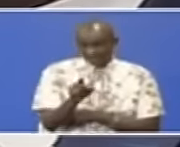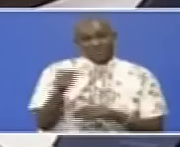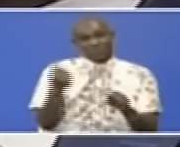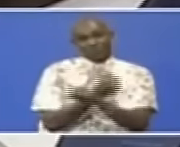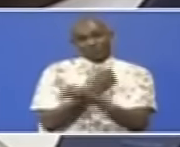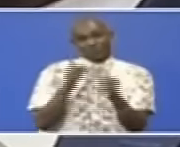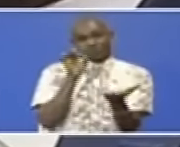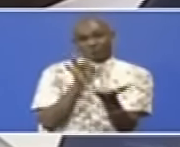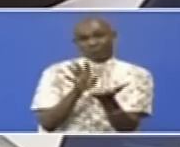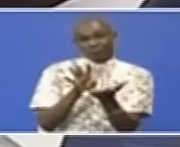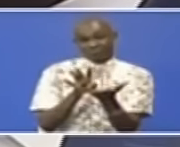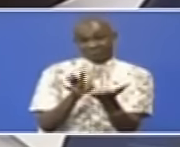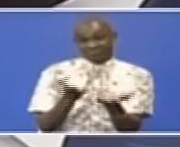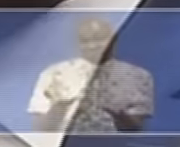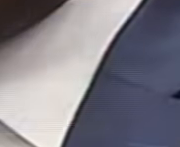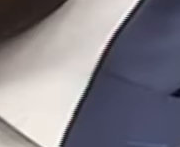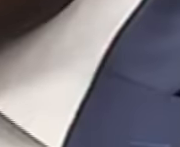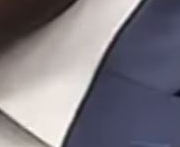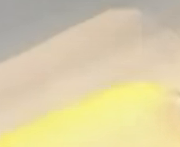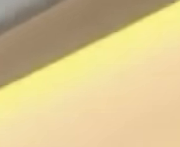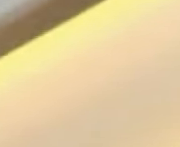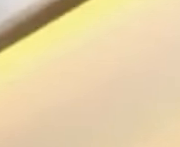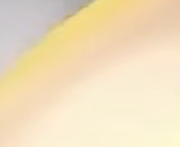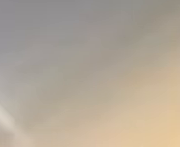survived impeachment.